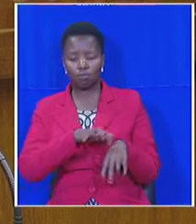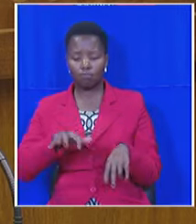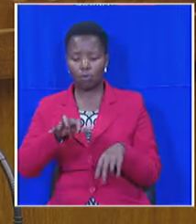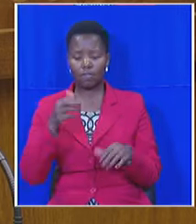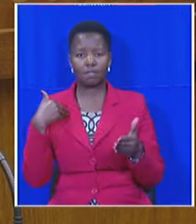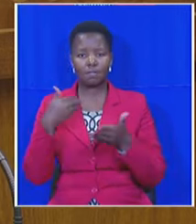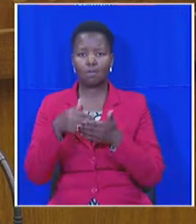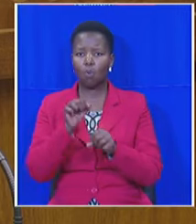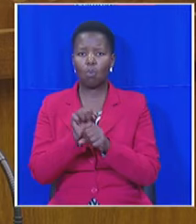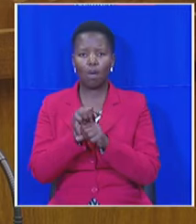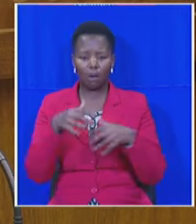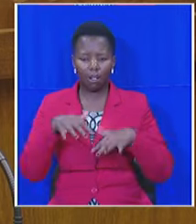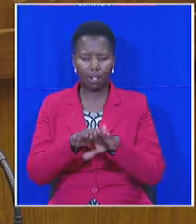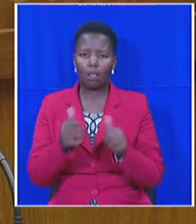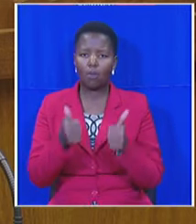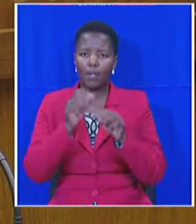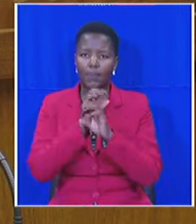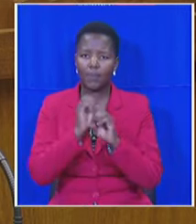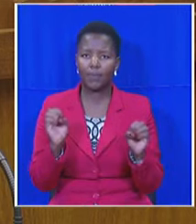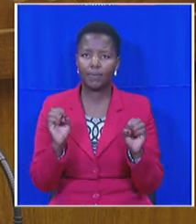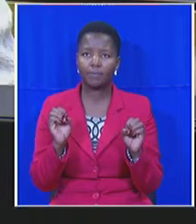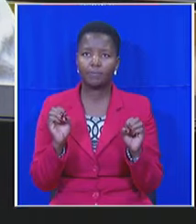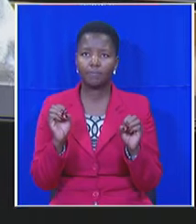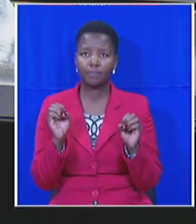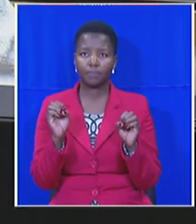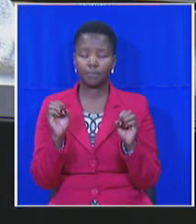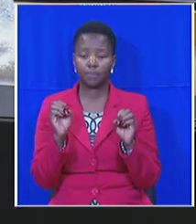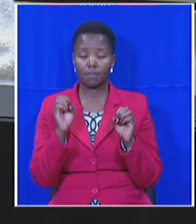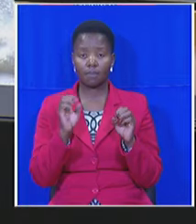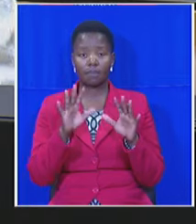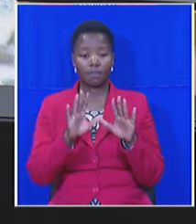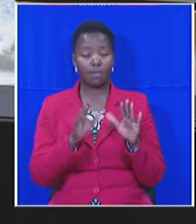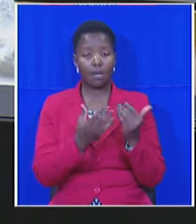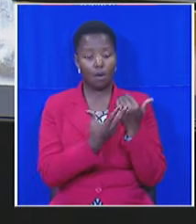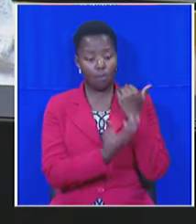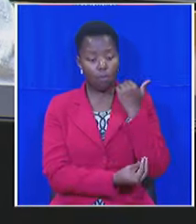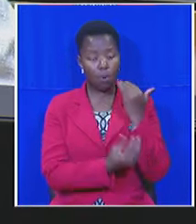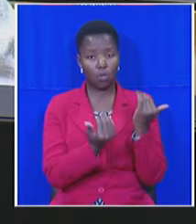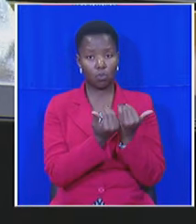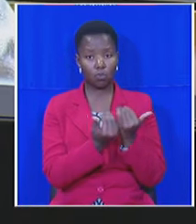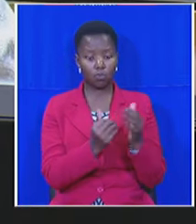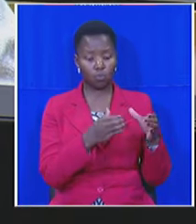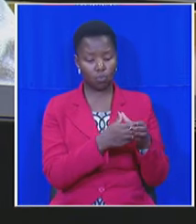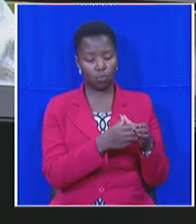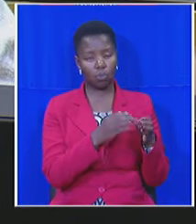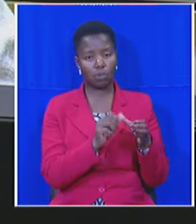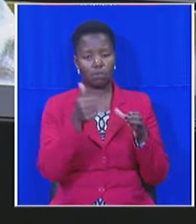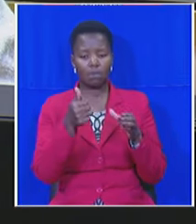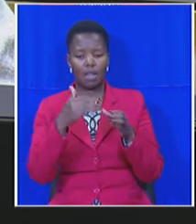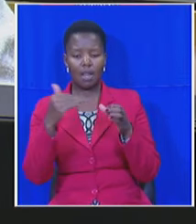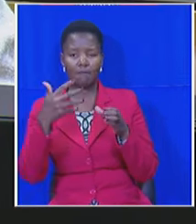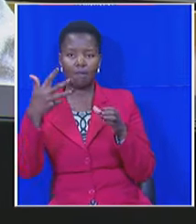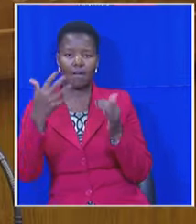on projects. The growing inequality between our quintile 1 and 5 schools must be addressed with